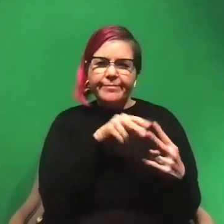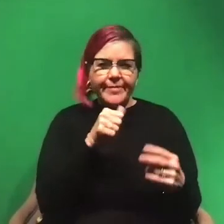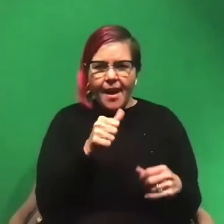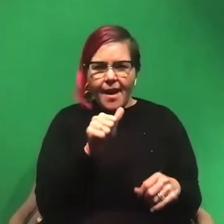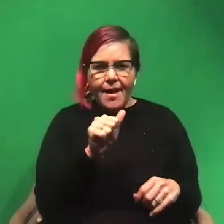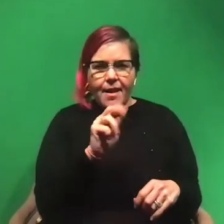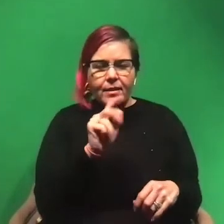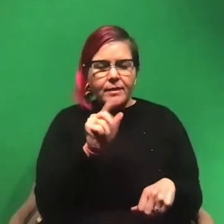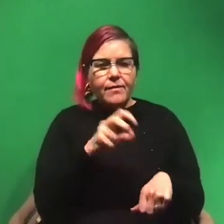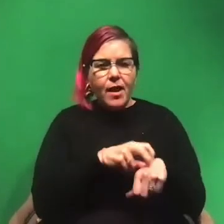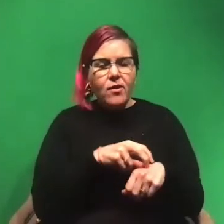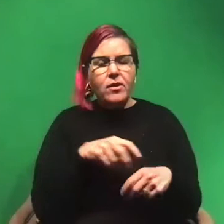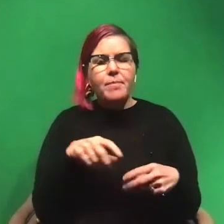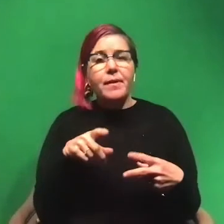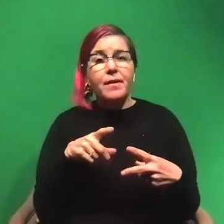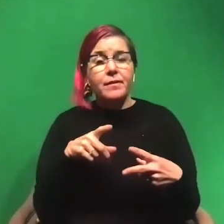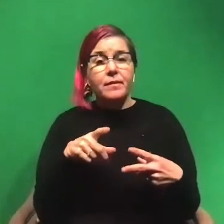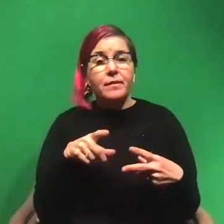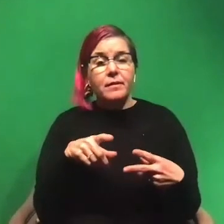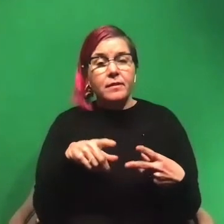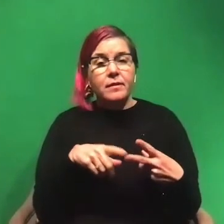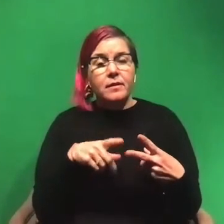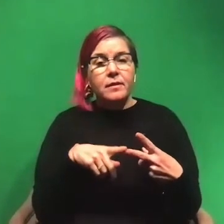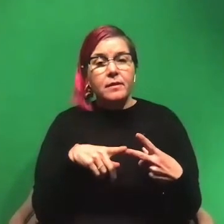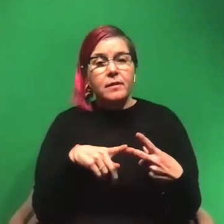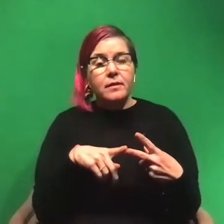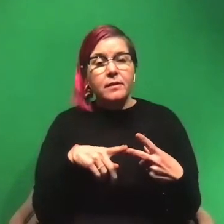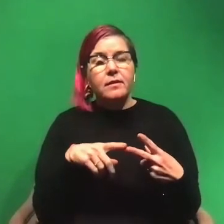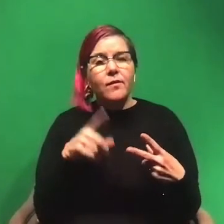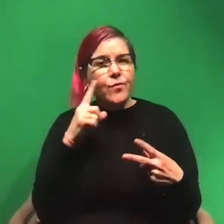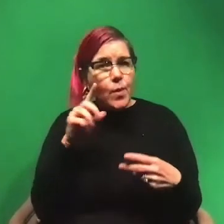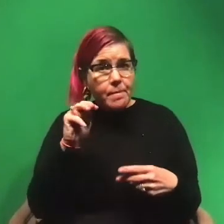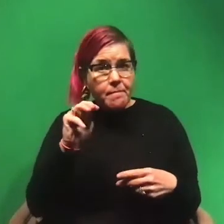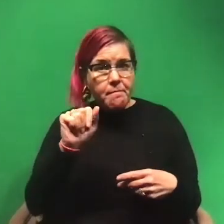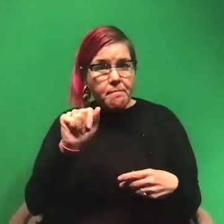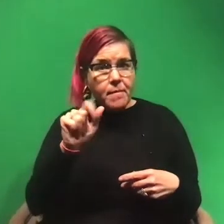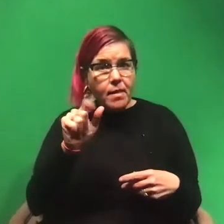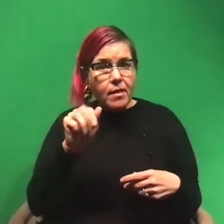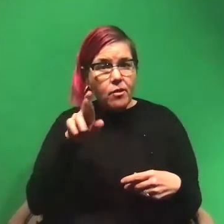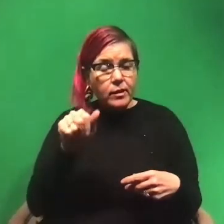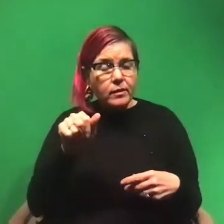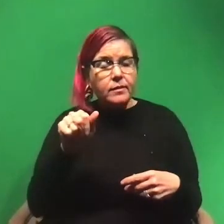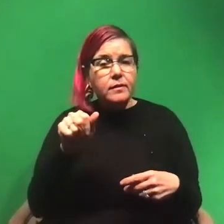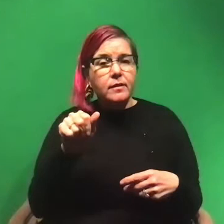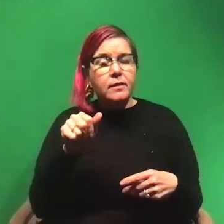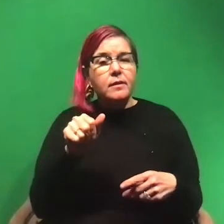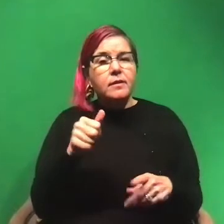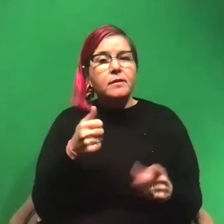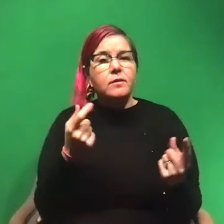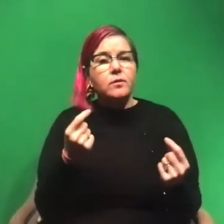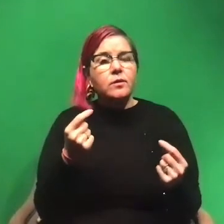have hydroxychloroquine, which is an anti-malaria treatment. But what it actually does is that it